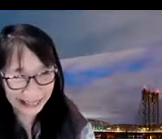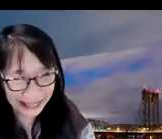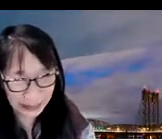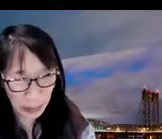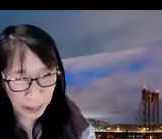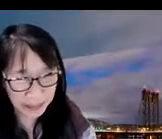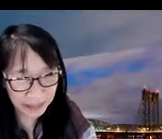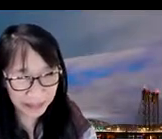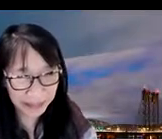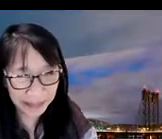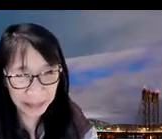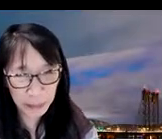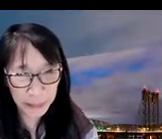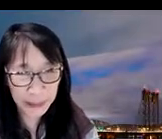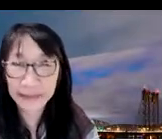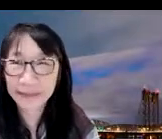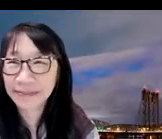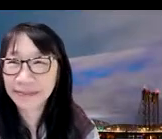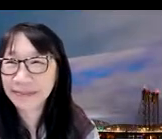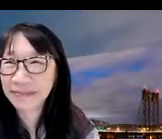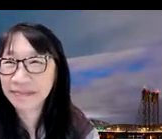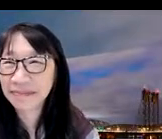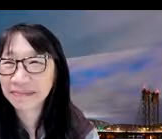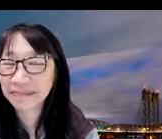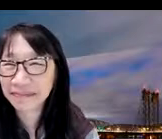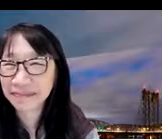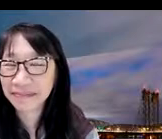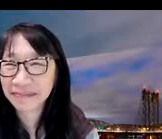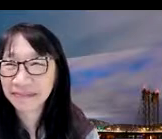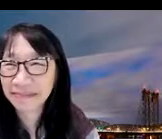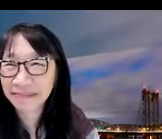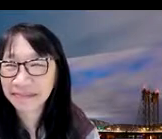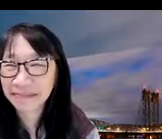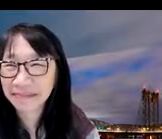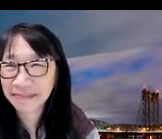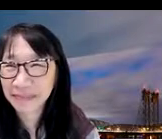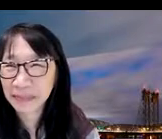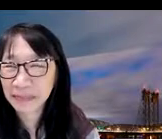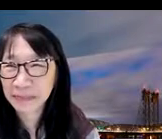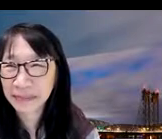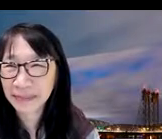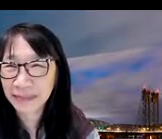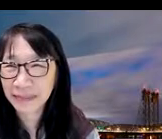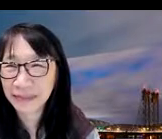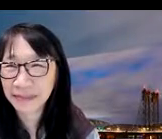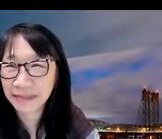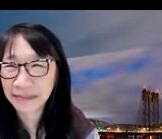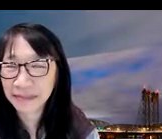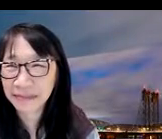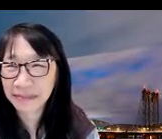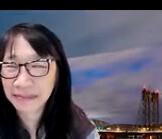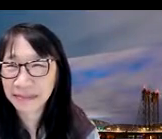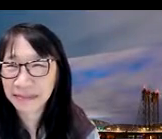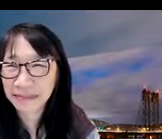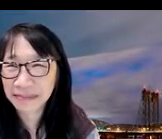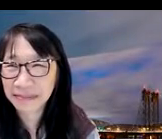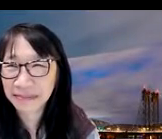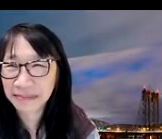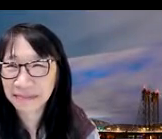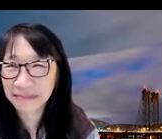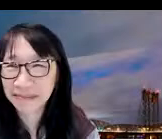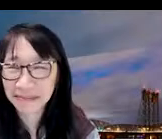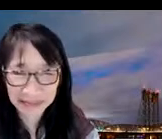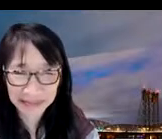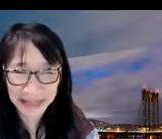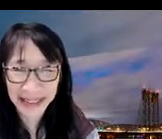have something happen to it. And in case it does, I have a backup bike that I'll go home and pick that up and take that up and ride